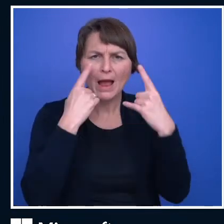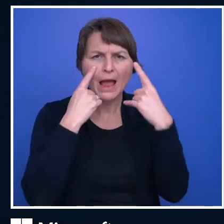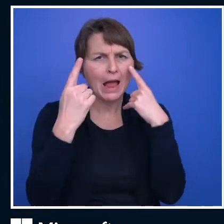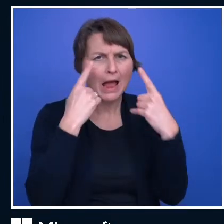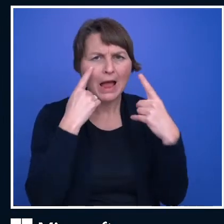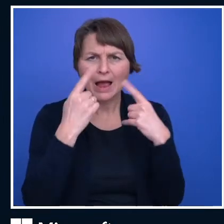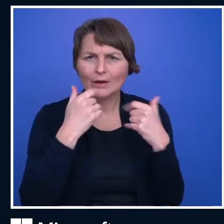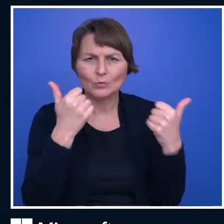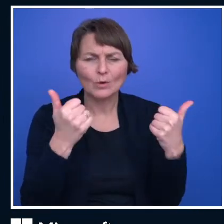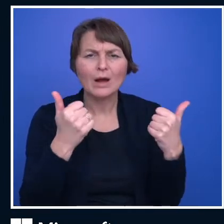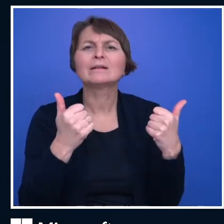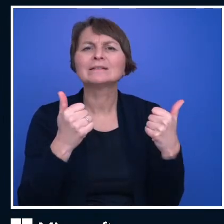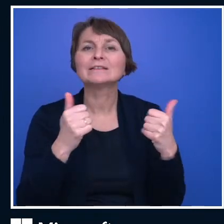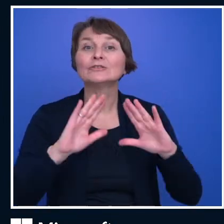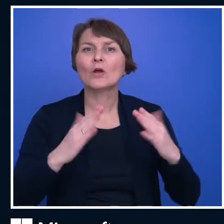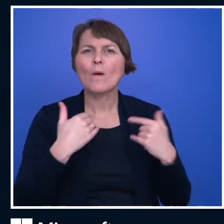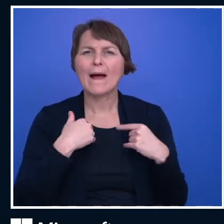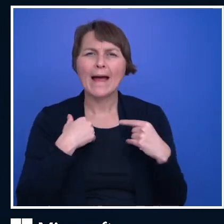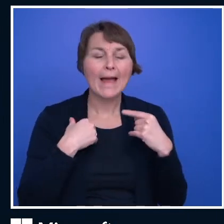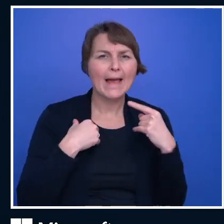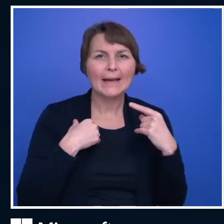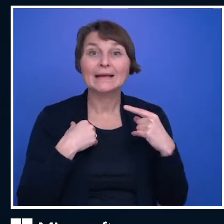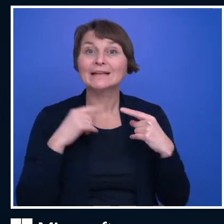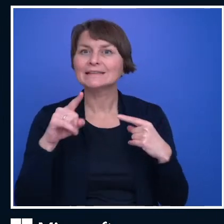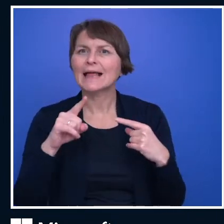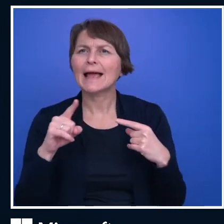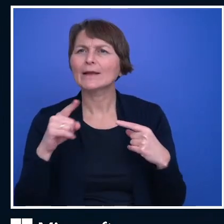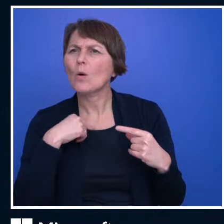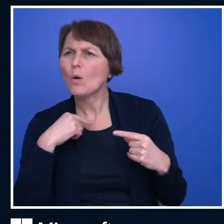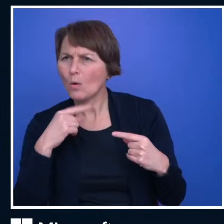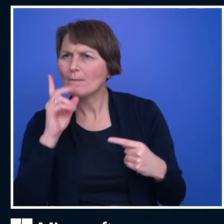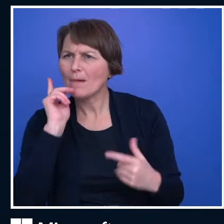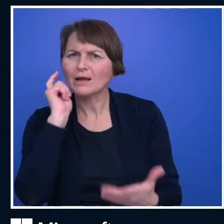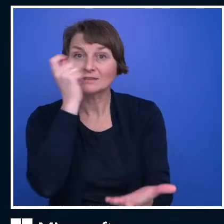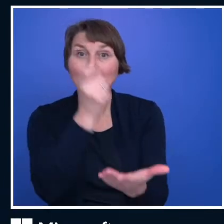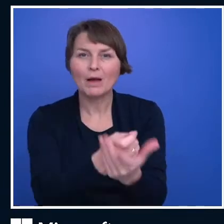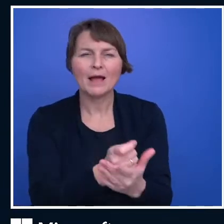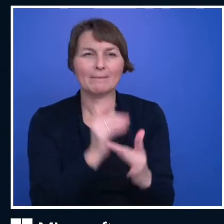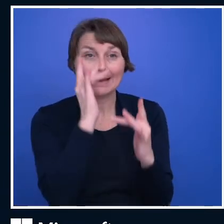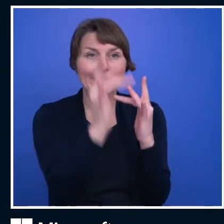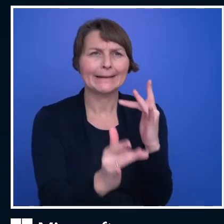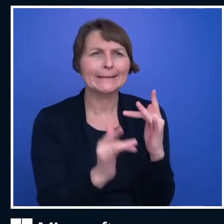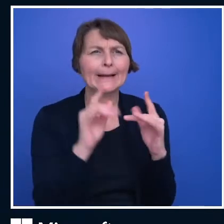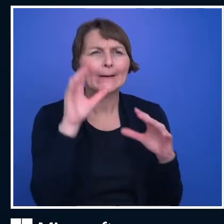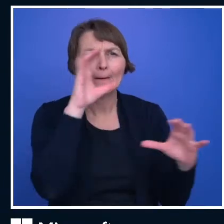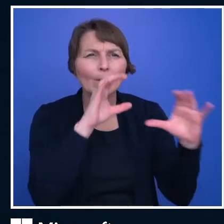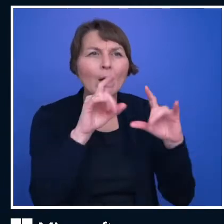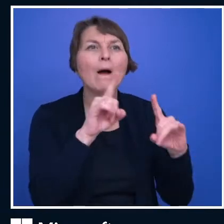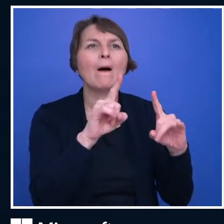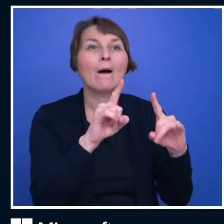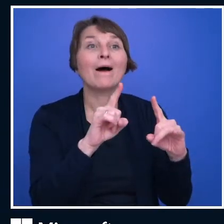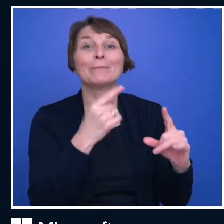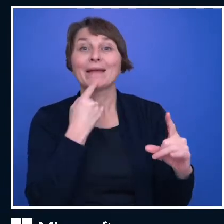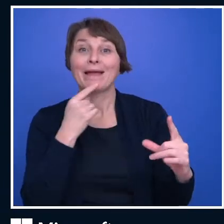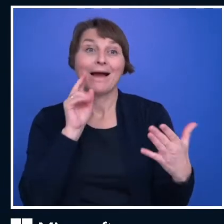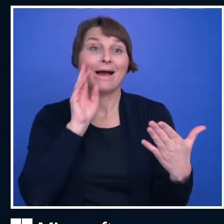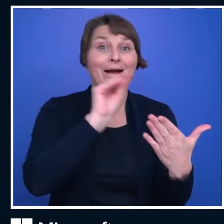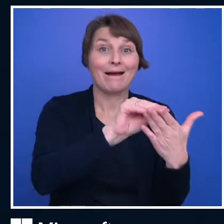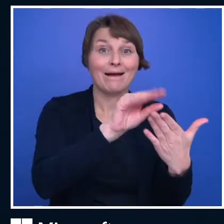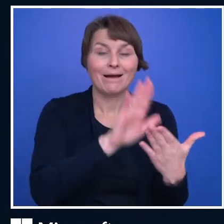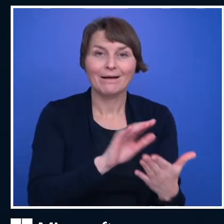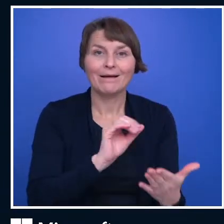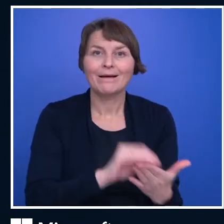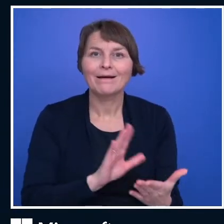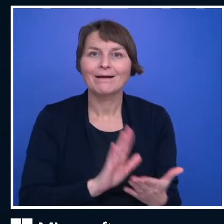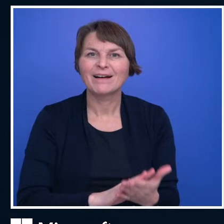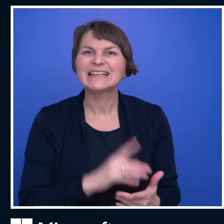progressive lenses, the price went up. And so then on the social media targeting ads, I would see that the